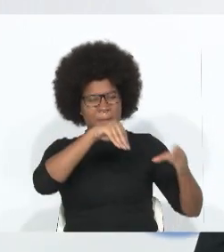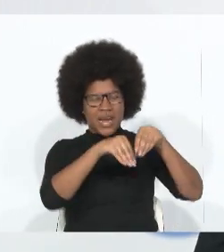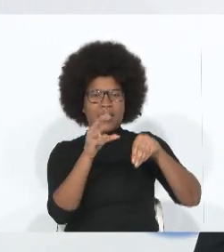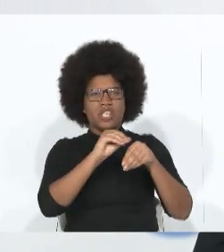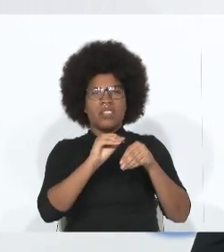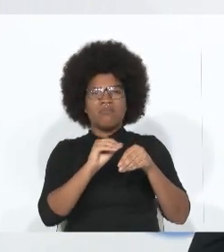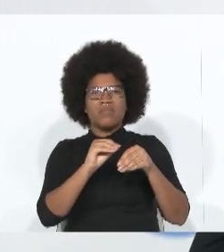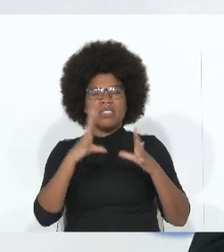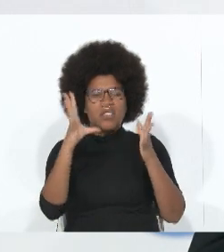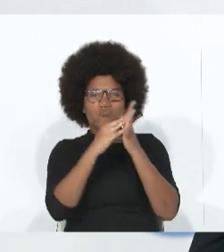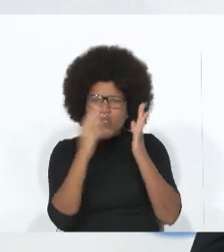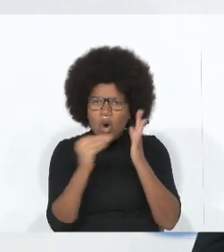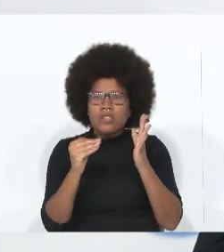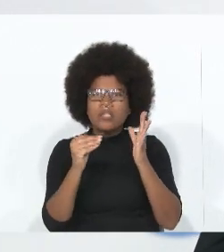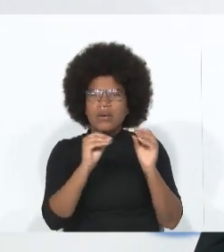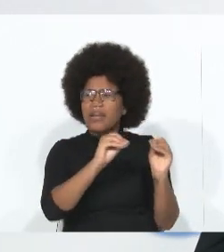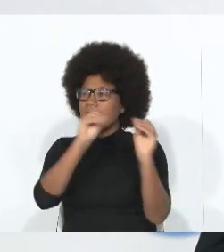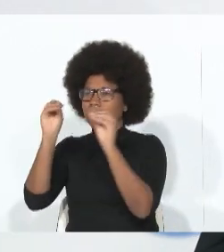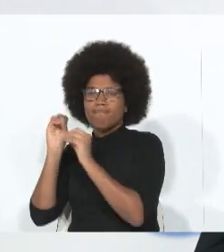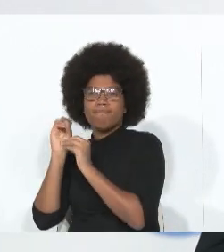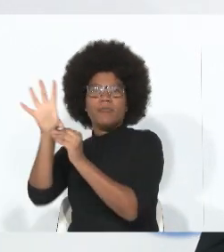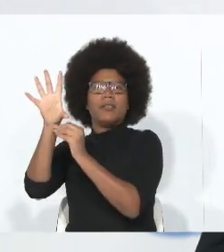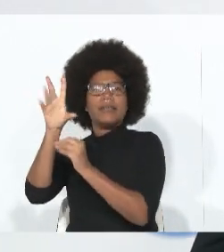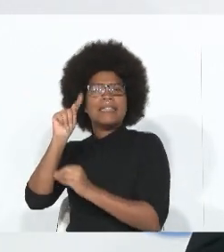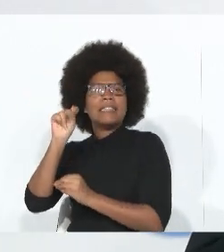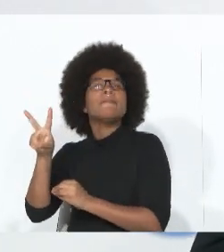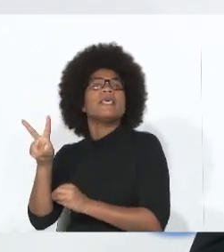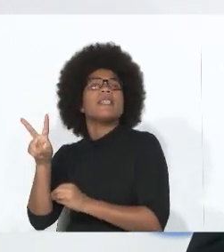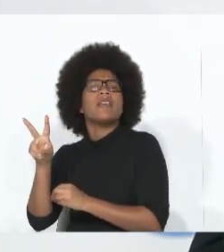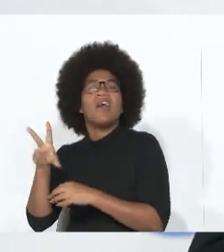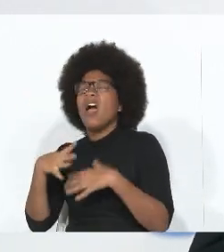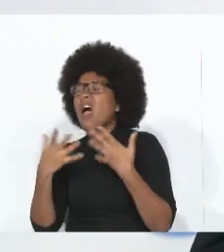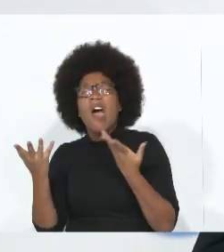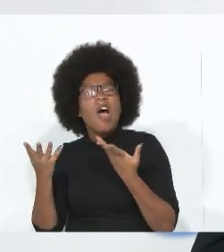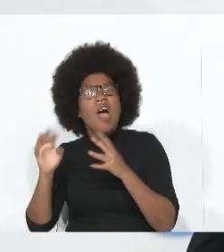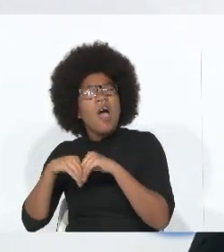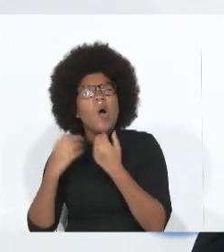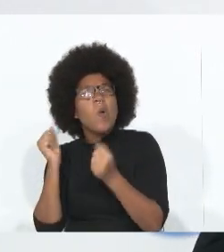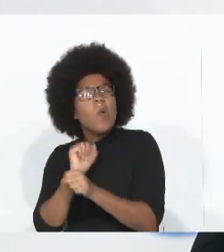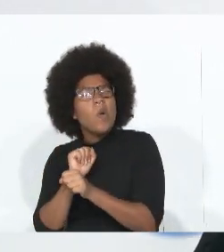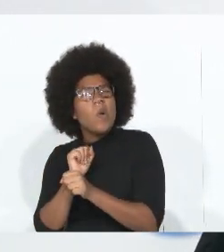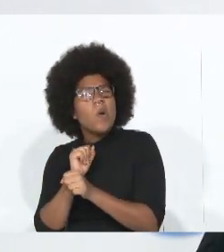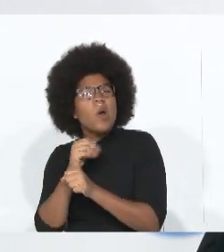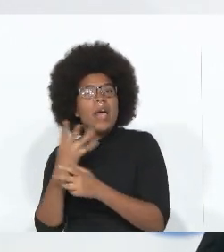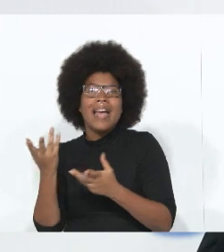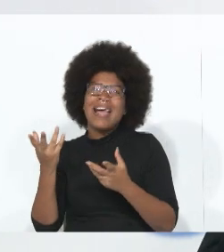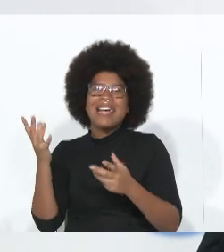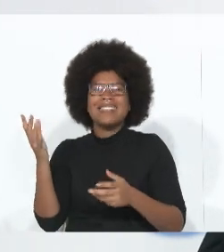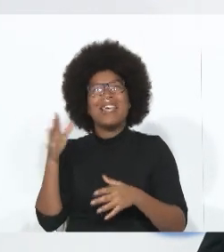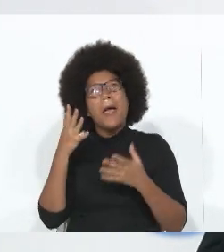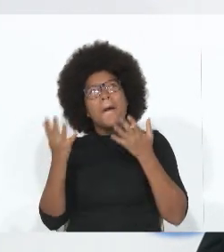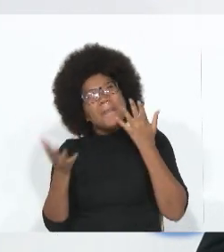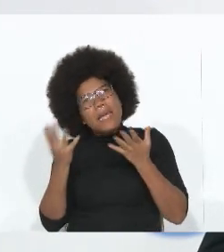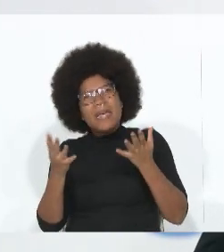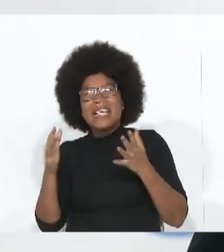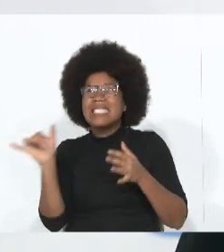for the screen. And you almost think, as often happens like when you read a book and you've seen the